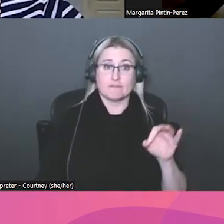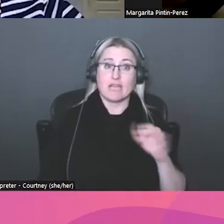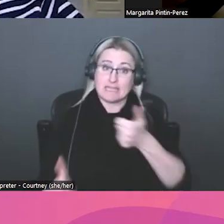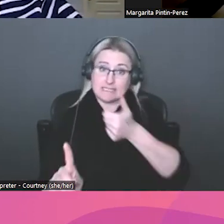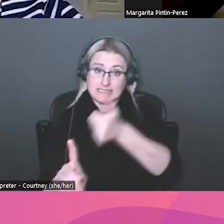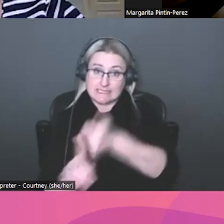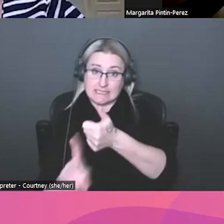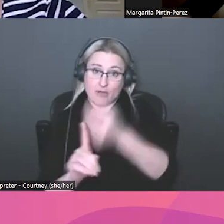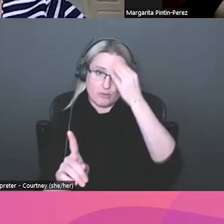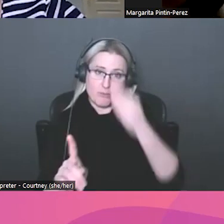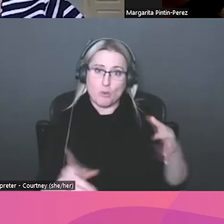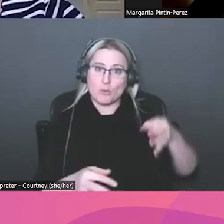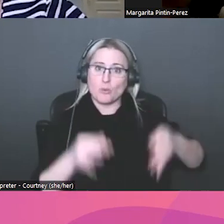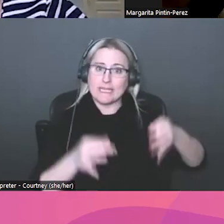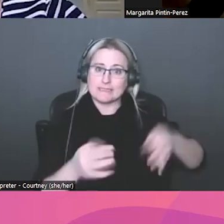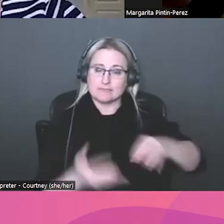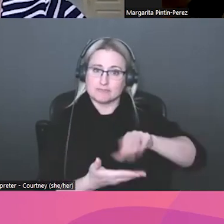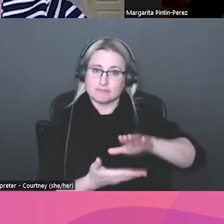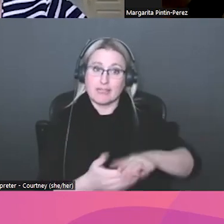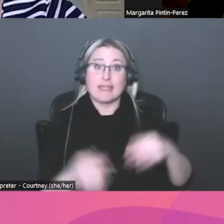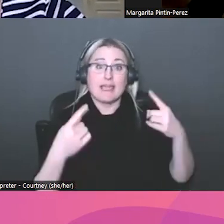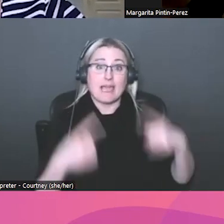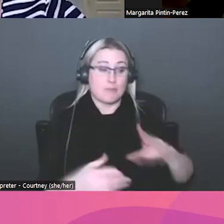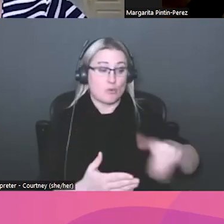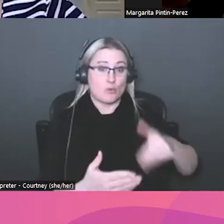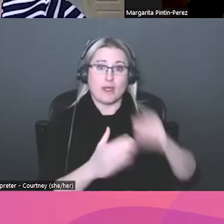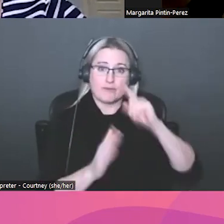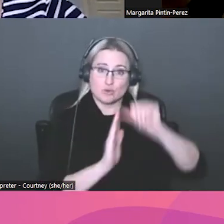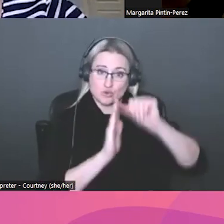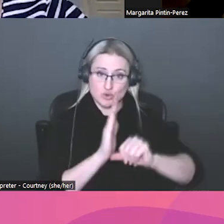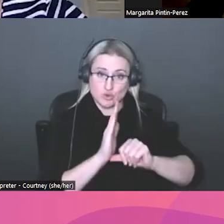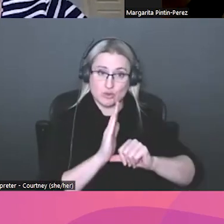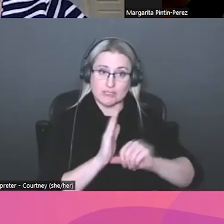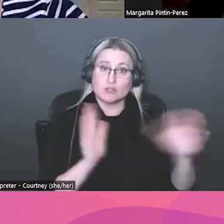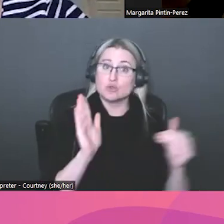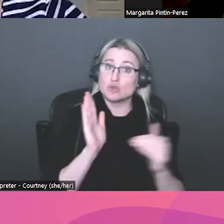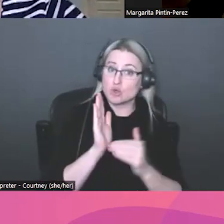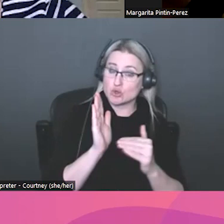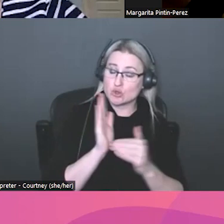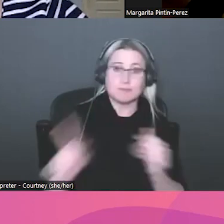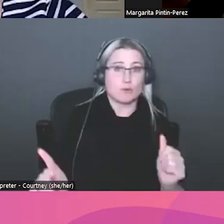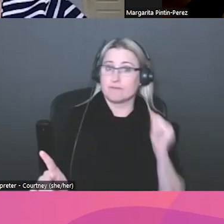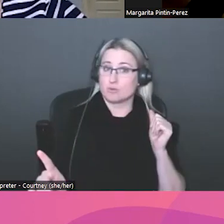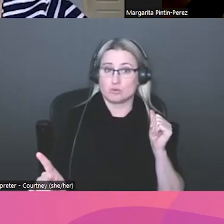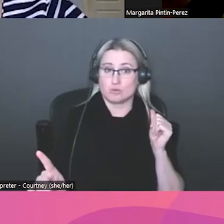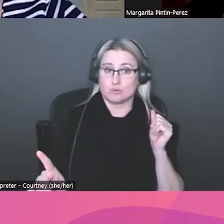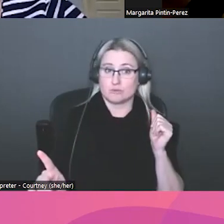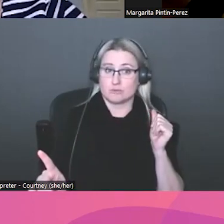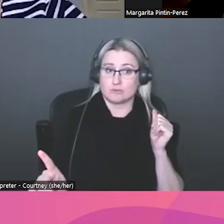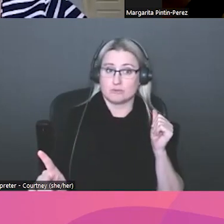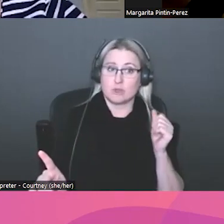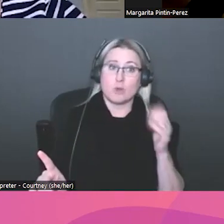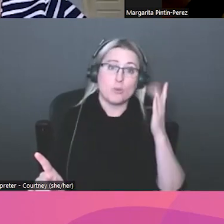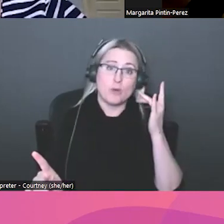their weight on something, and on the day of their top surgery, the surgeon refused their surgery because